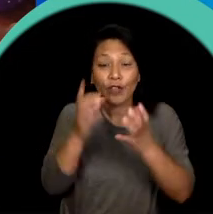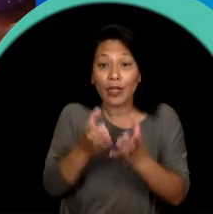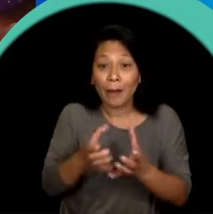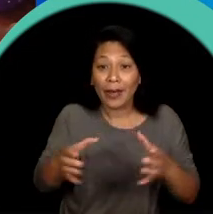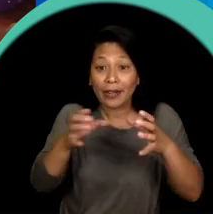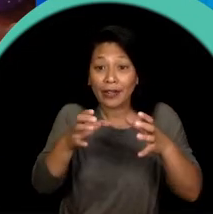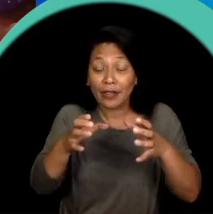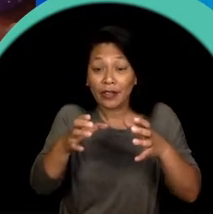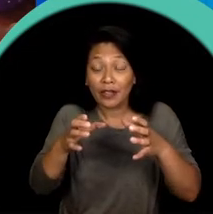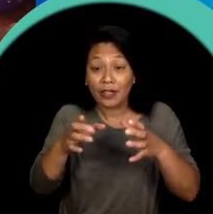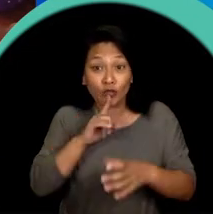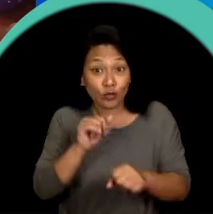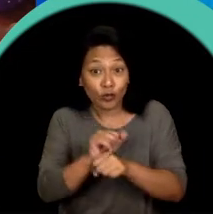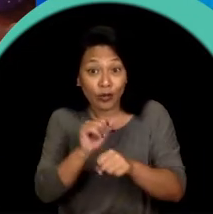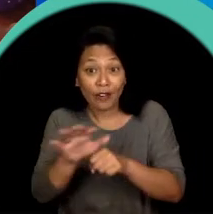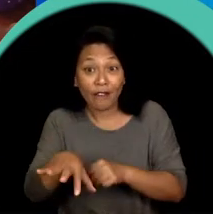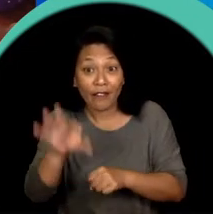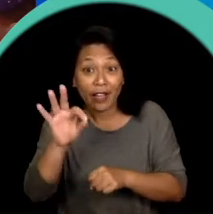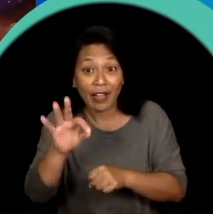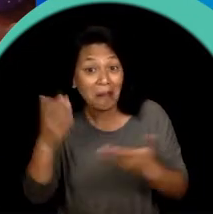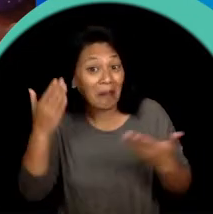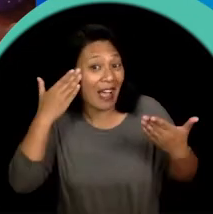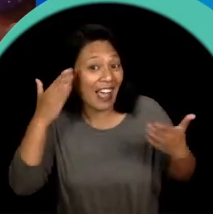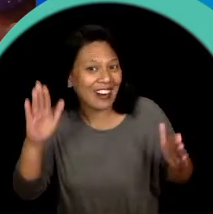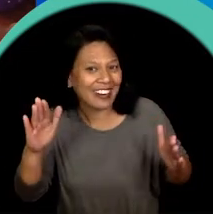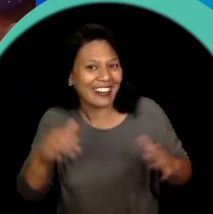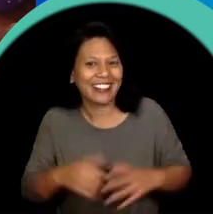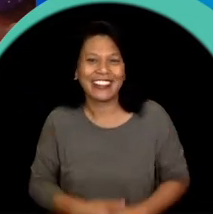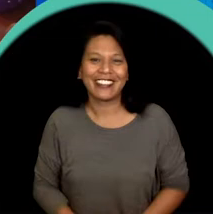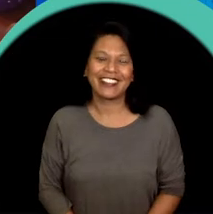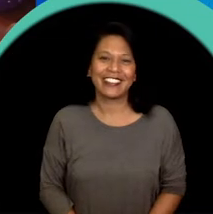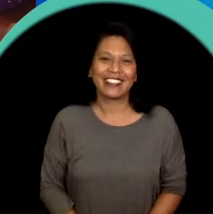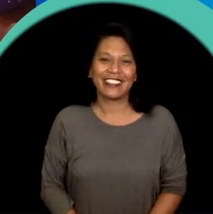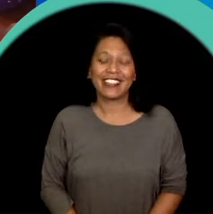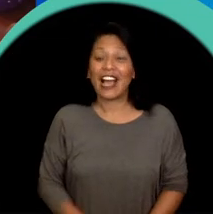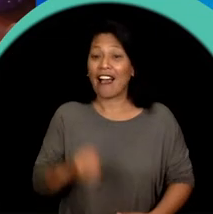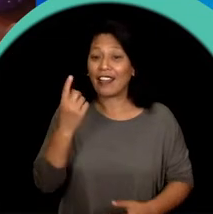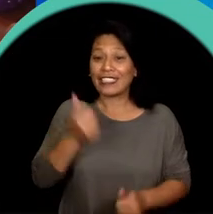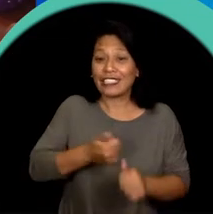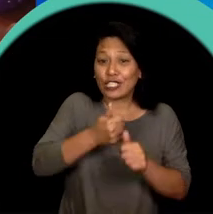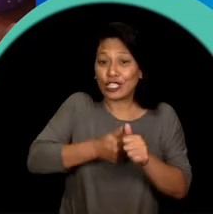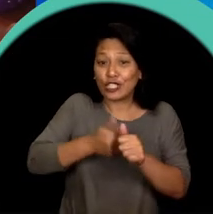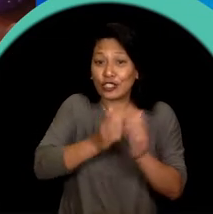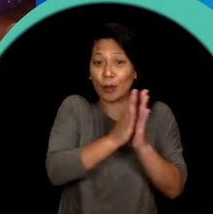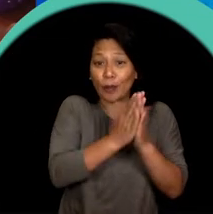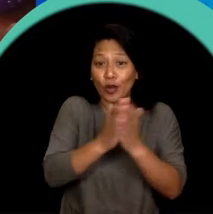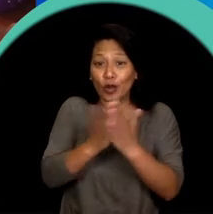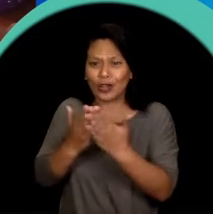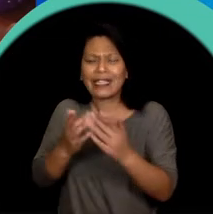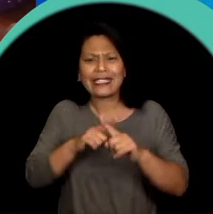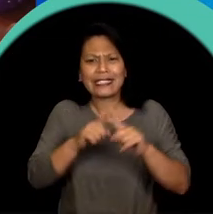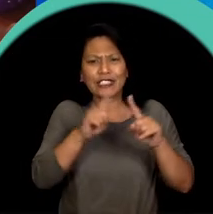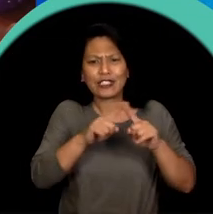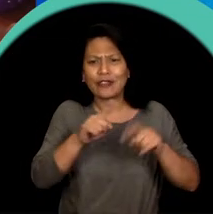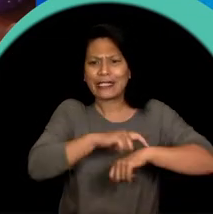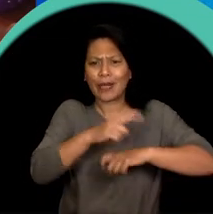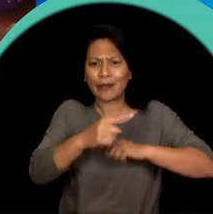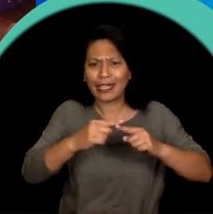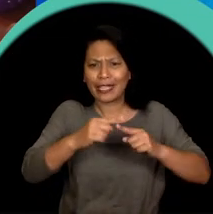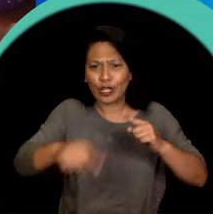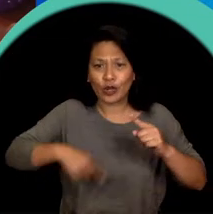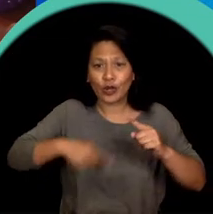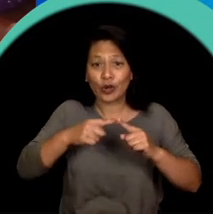help from their very wise grandfather, their stoic and hardworking uncle, Levi, who is a